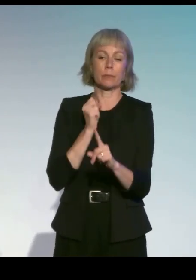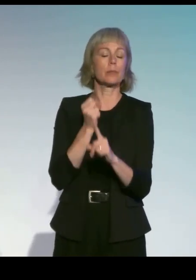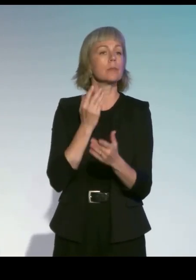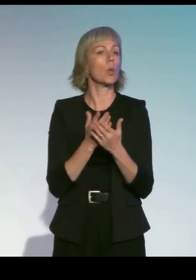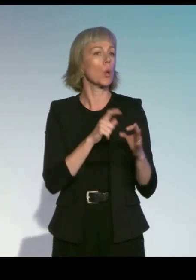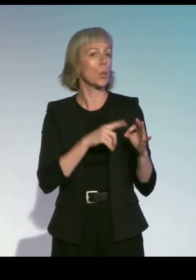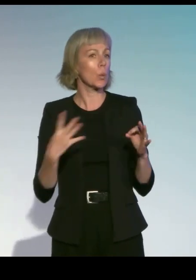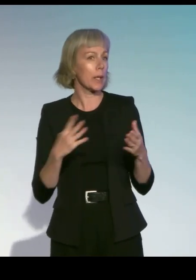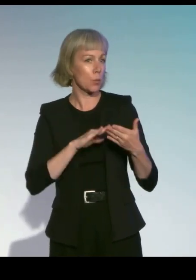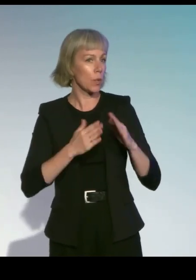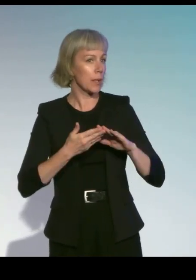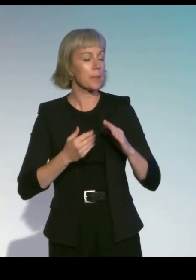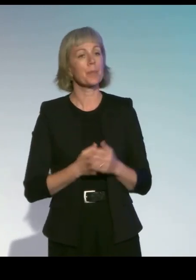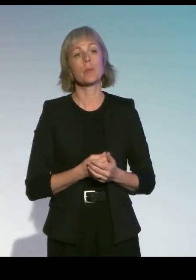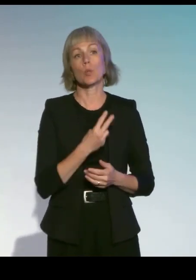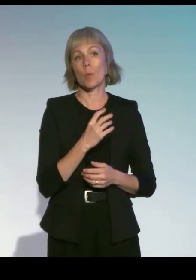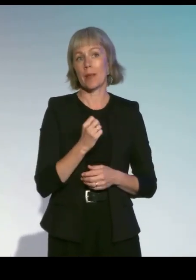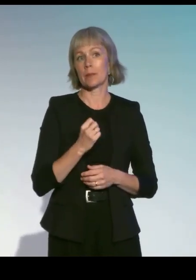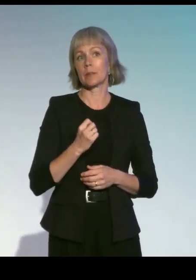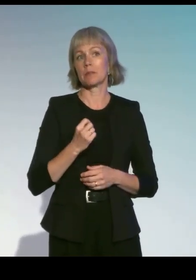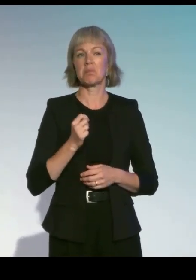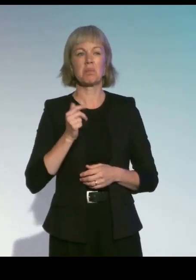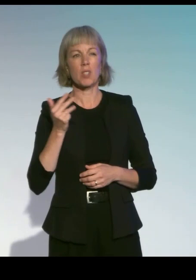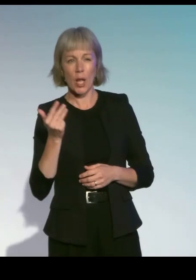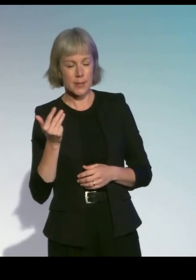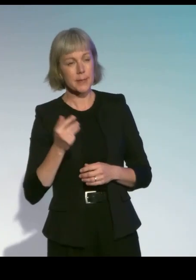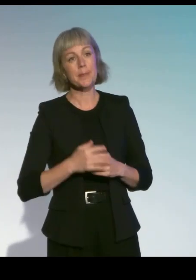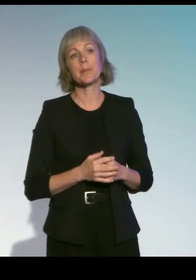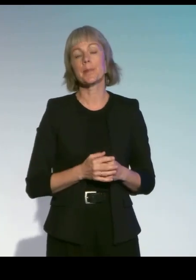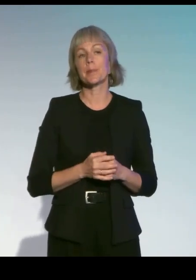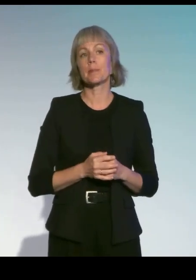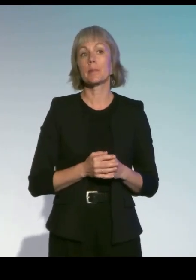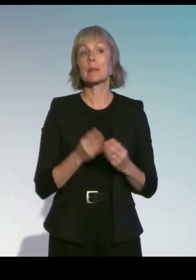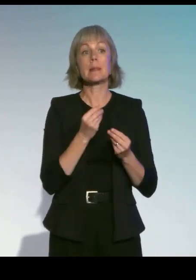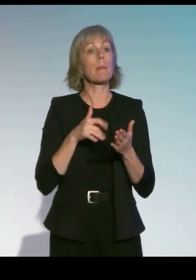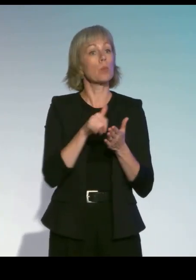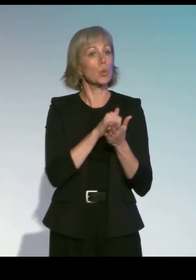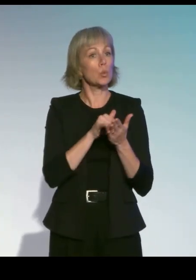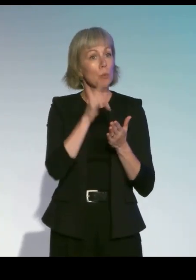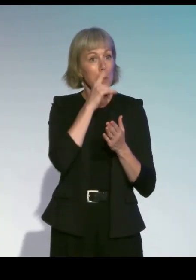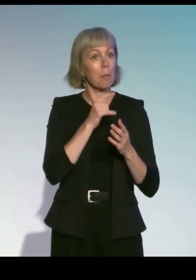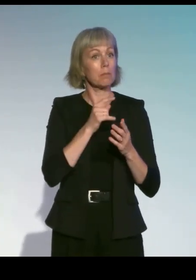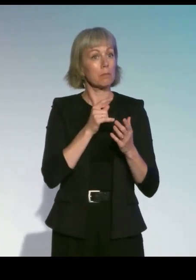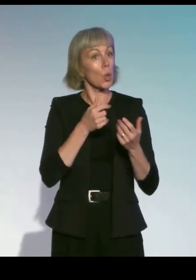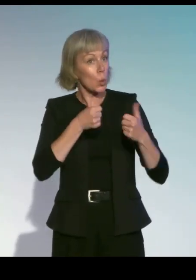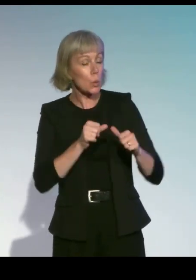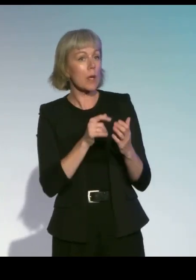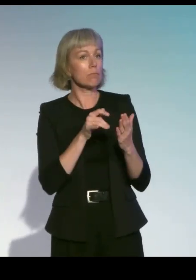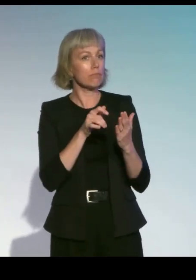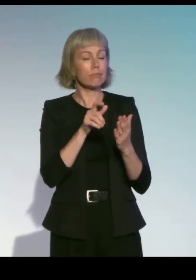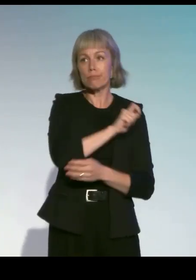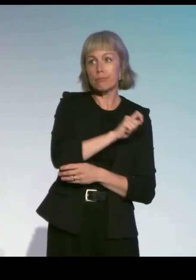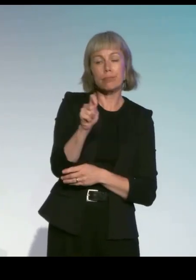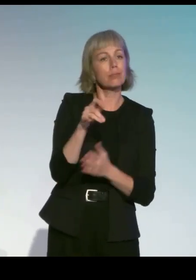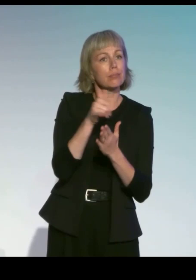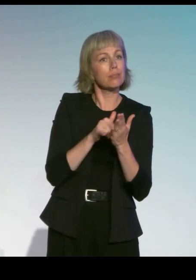content. In 2019, 8 queer content creators on YouTube filed a class action against Google to stop their discriminatory